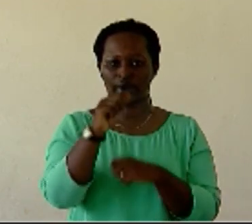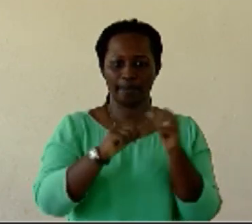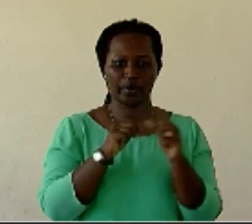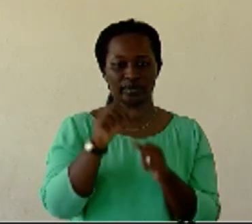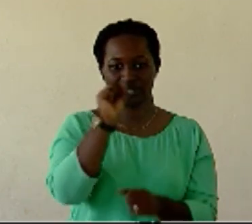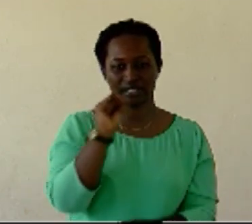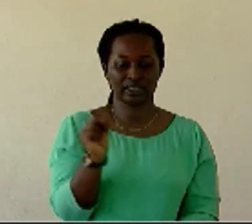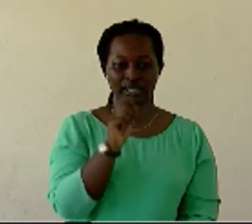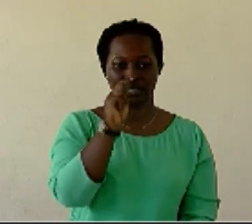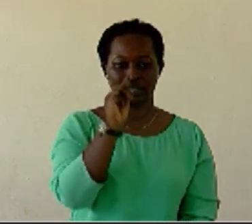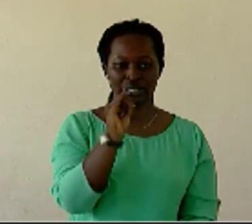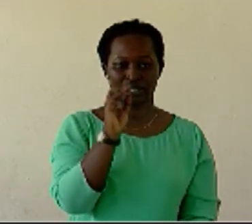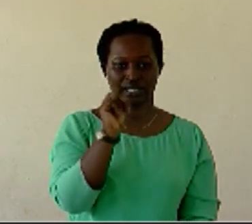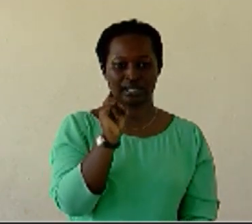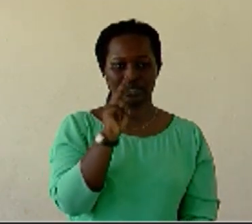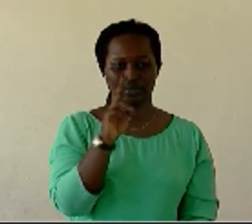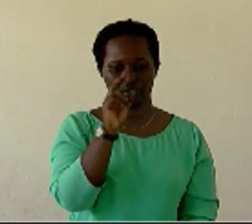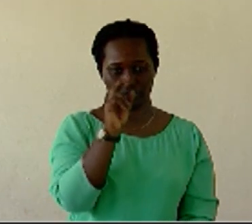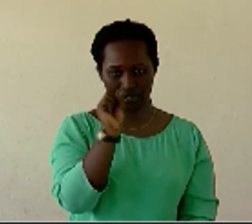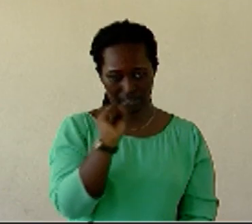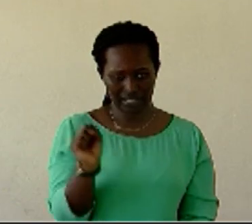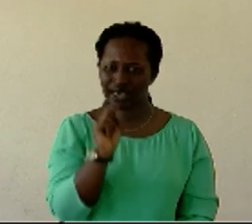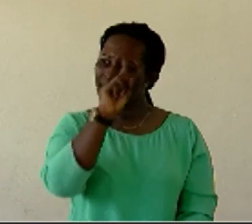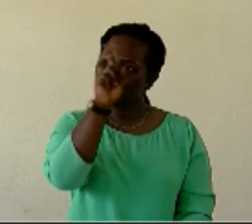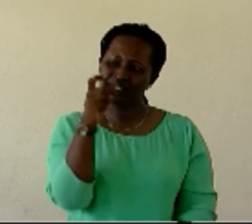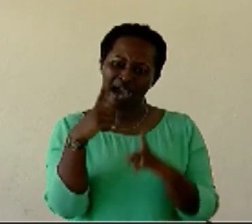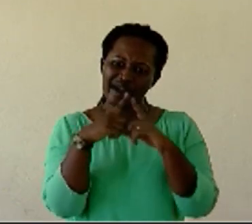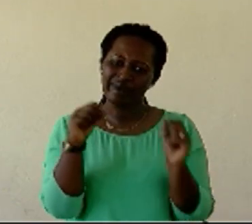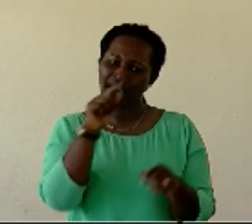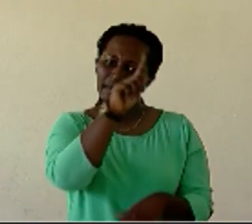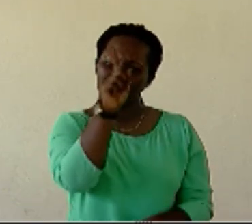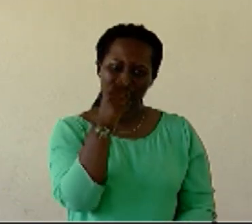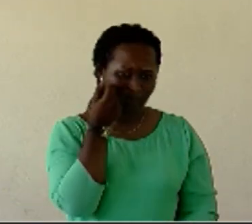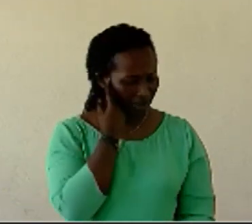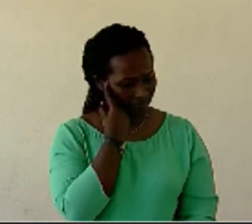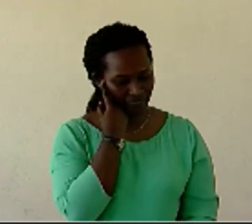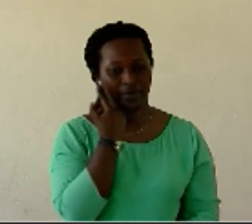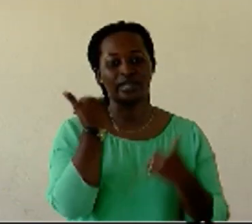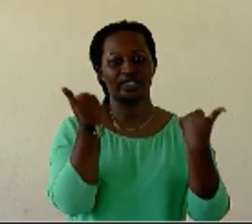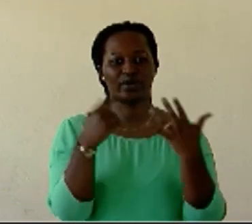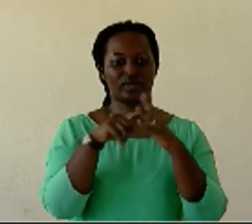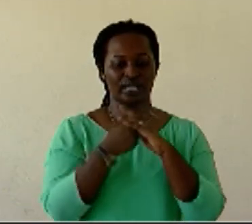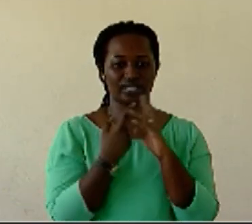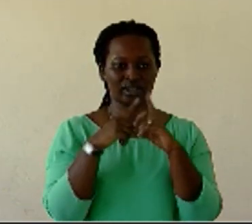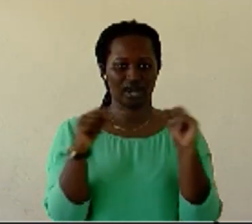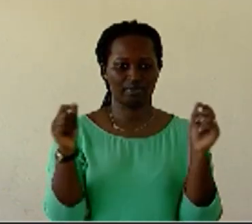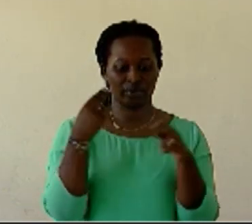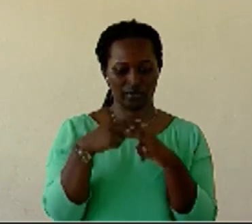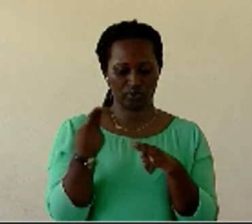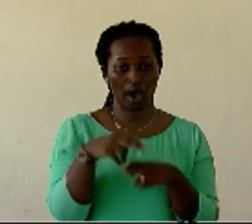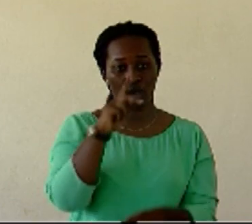stimulus. Do you understand those terms? Let us start with the term